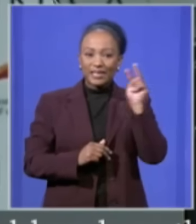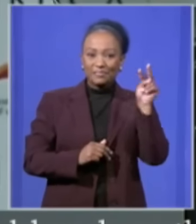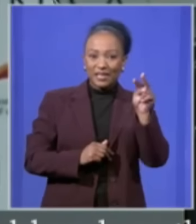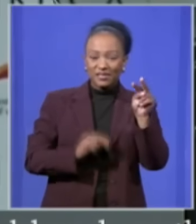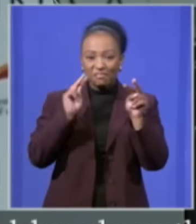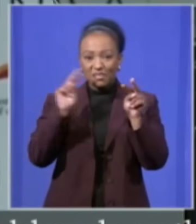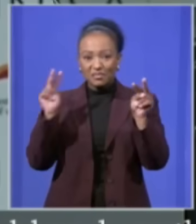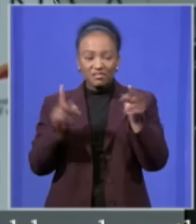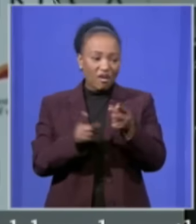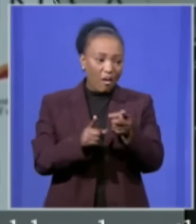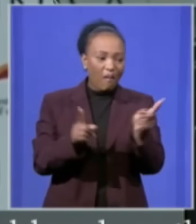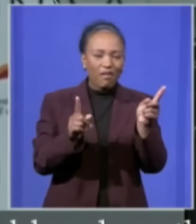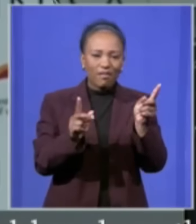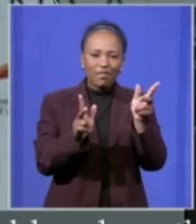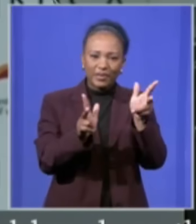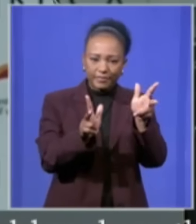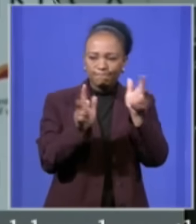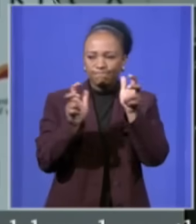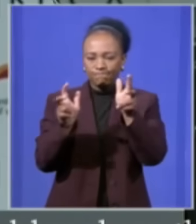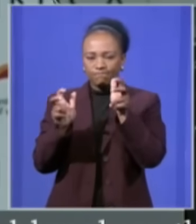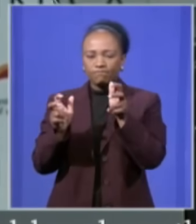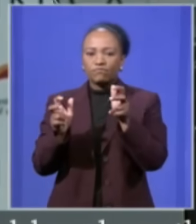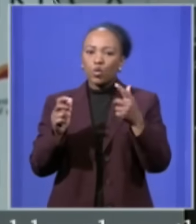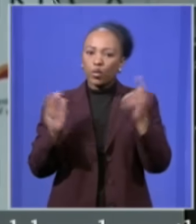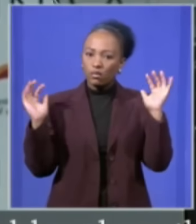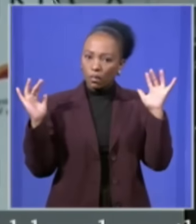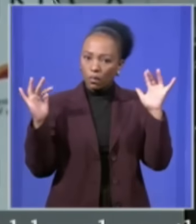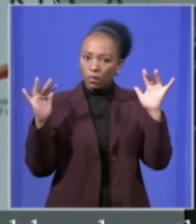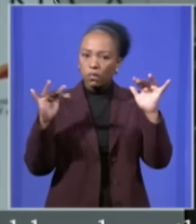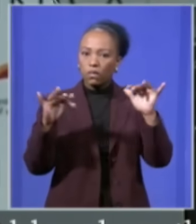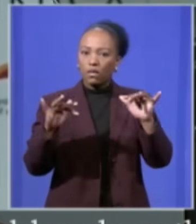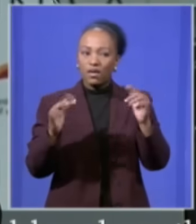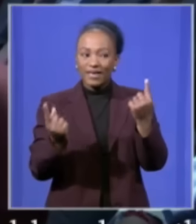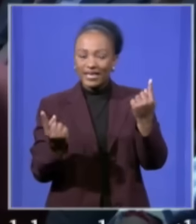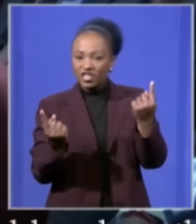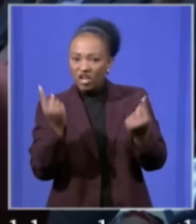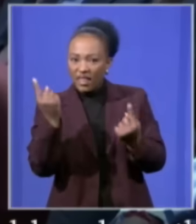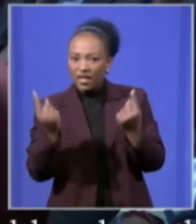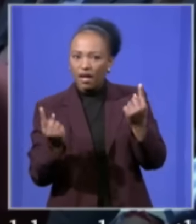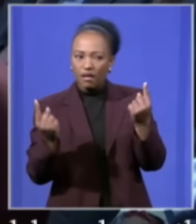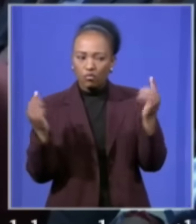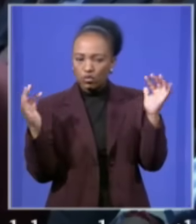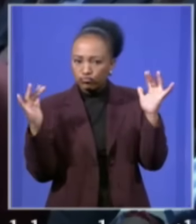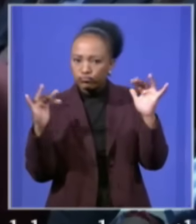heard. We are gathered to listen to each other.